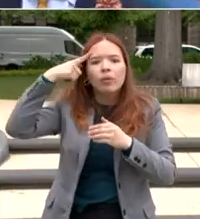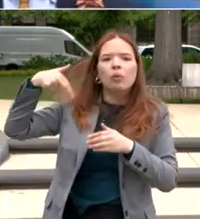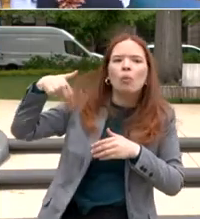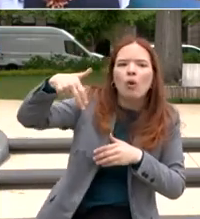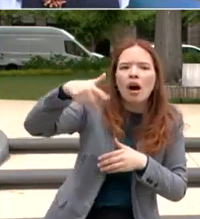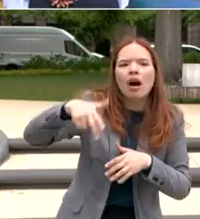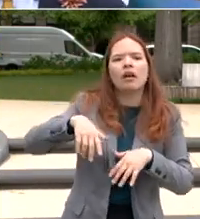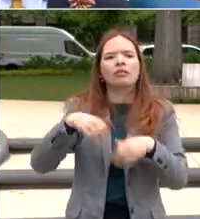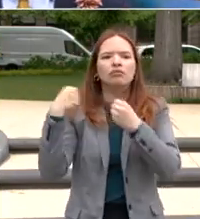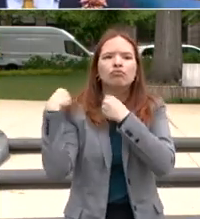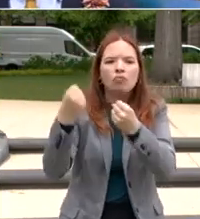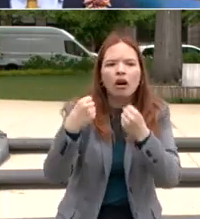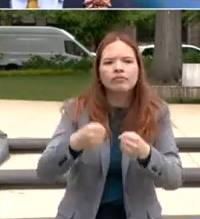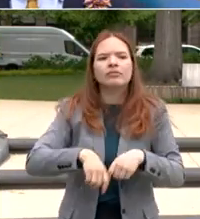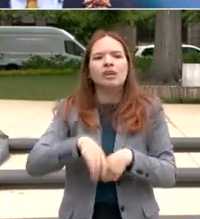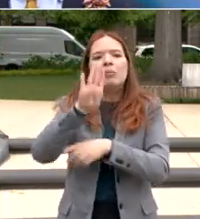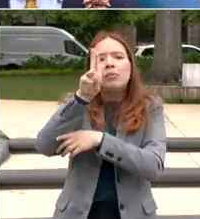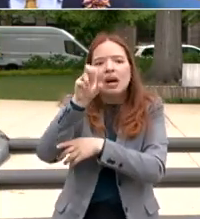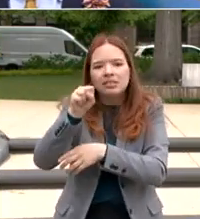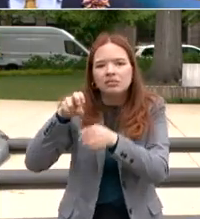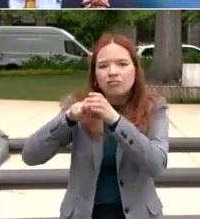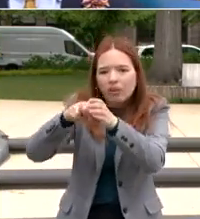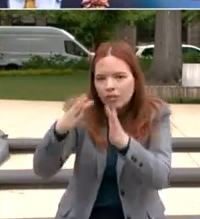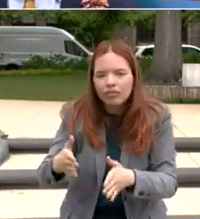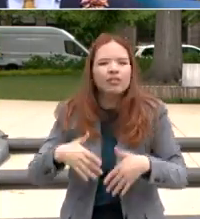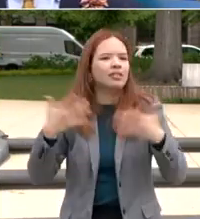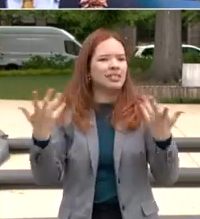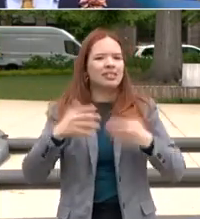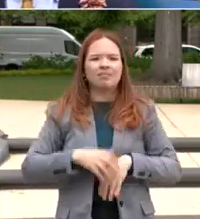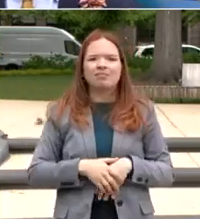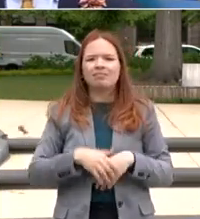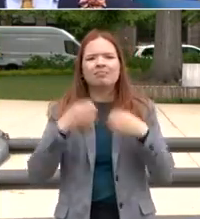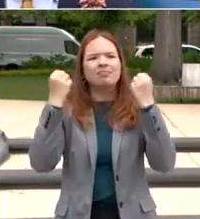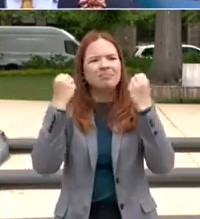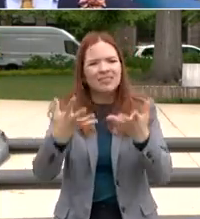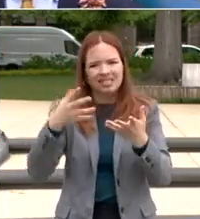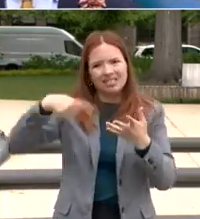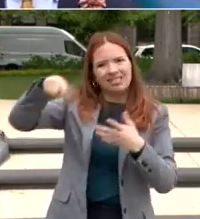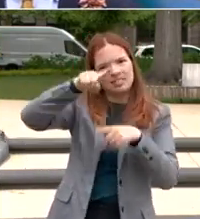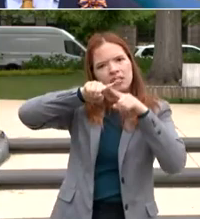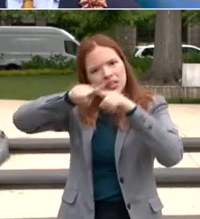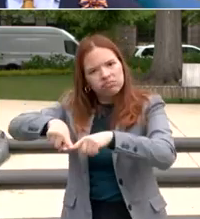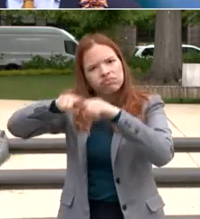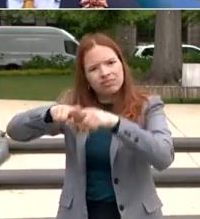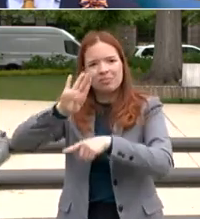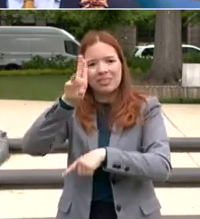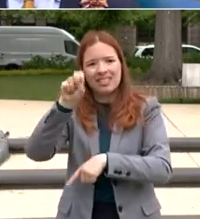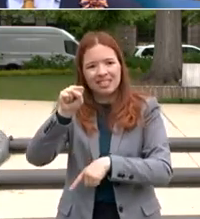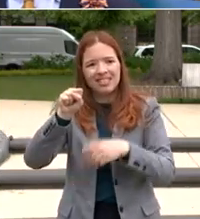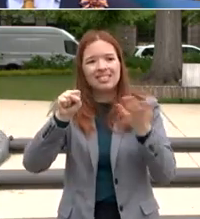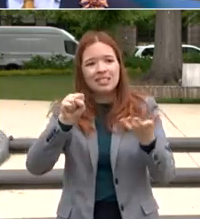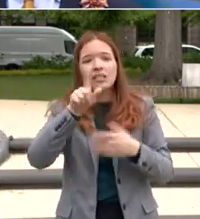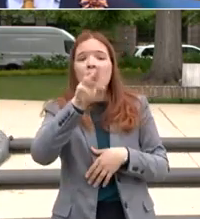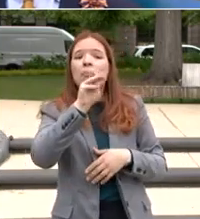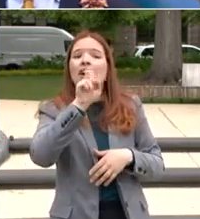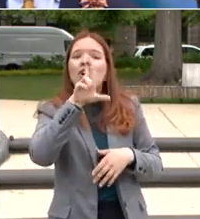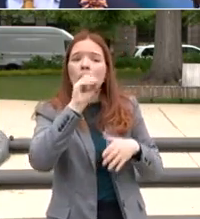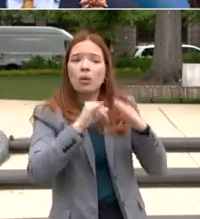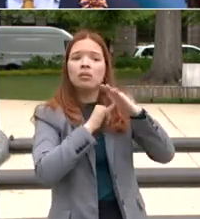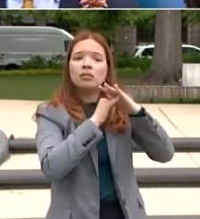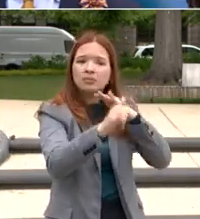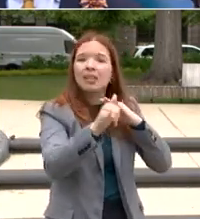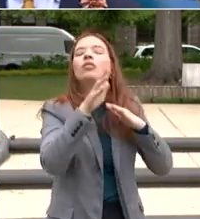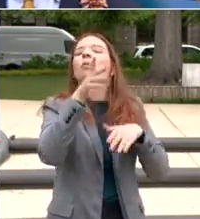bus riders. Many residents rely on our buses, and I think Metro buses as an idea to make